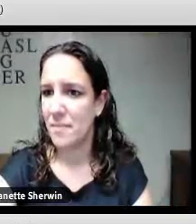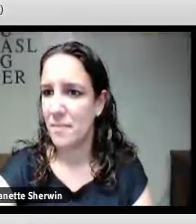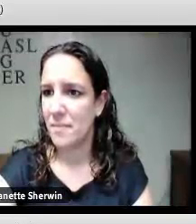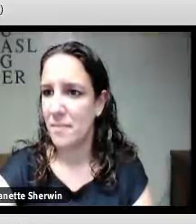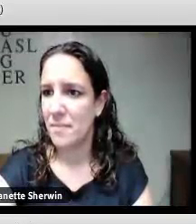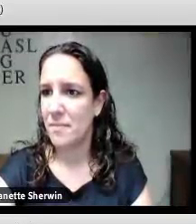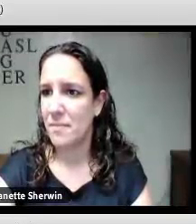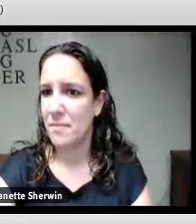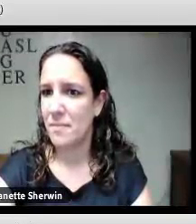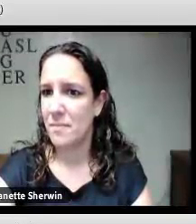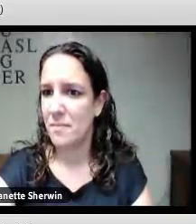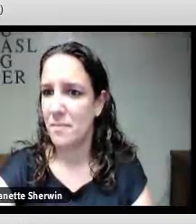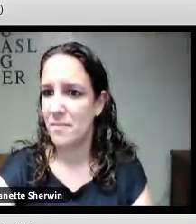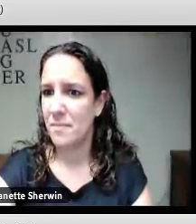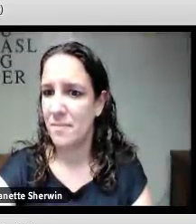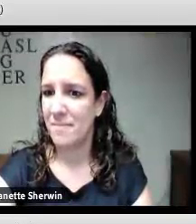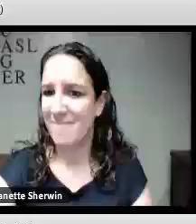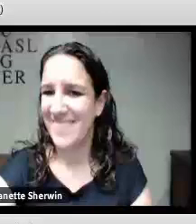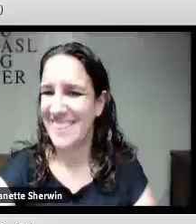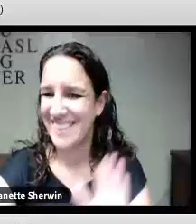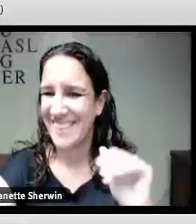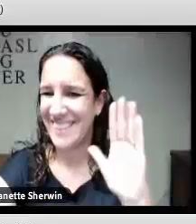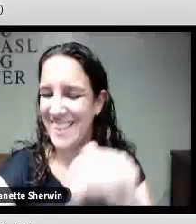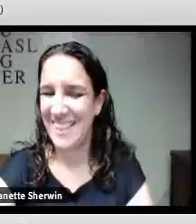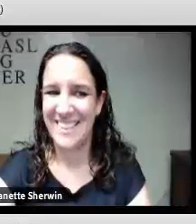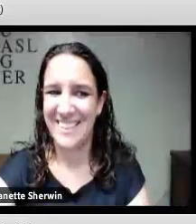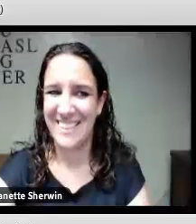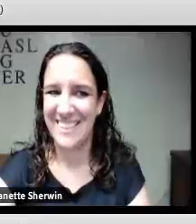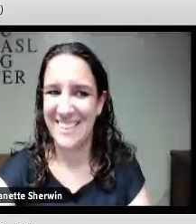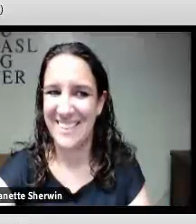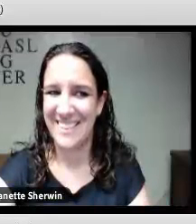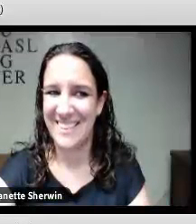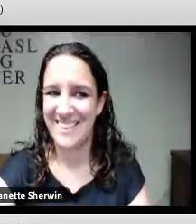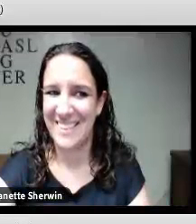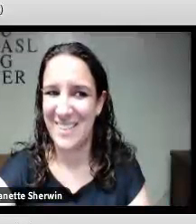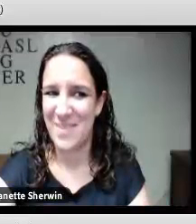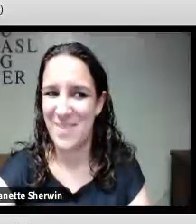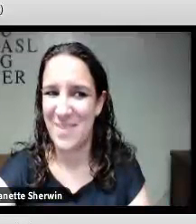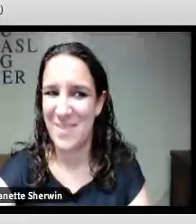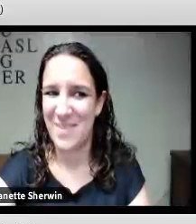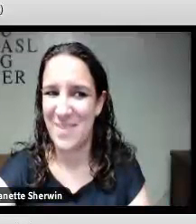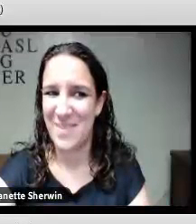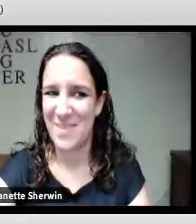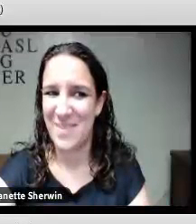And thank you, Jeanette, for a great job as usual.